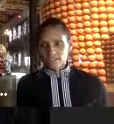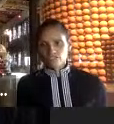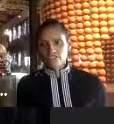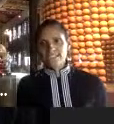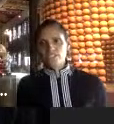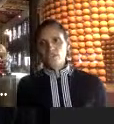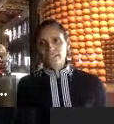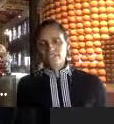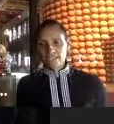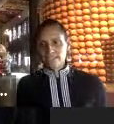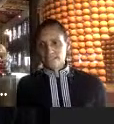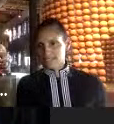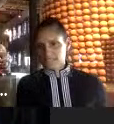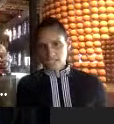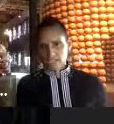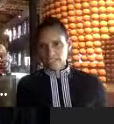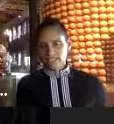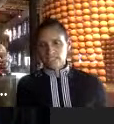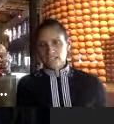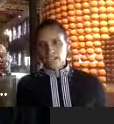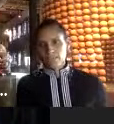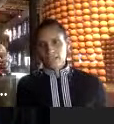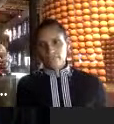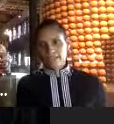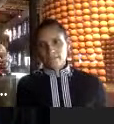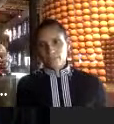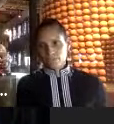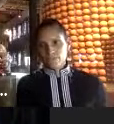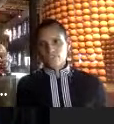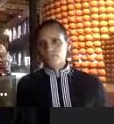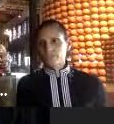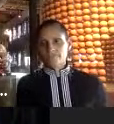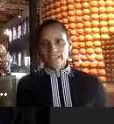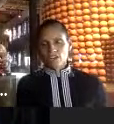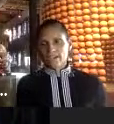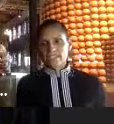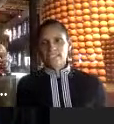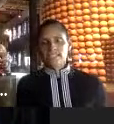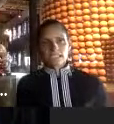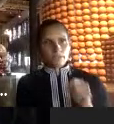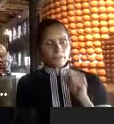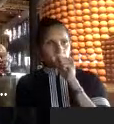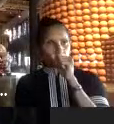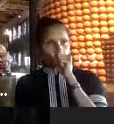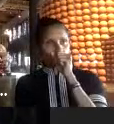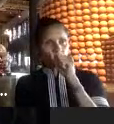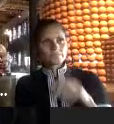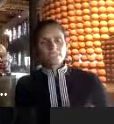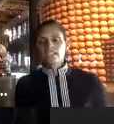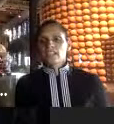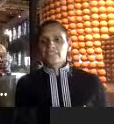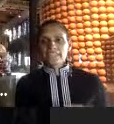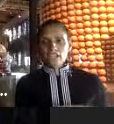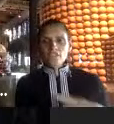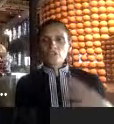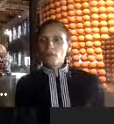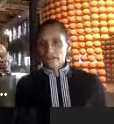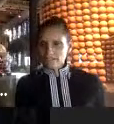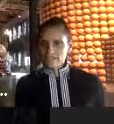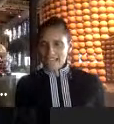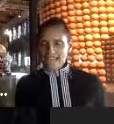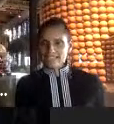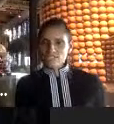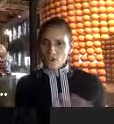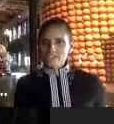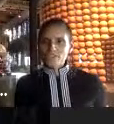help, right? So I created the salon out of my brownstone to invite artists. But the other